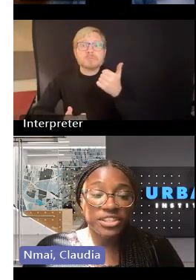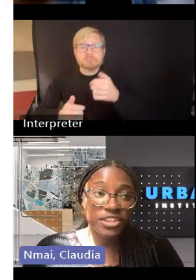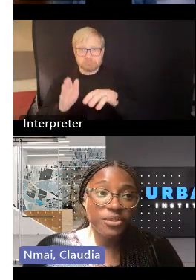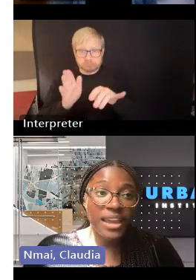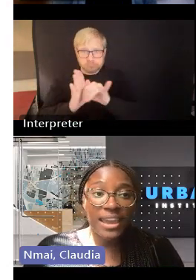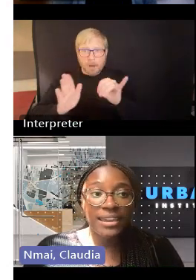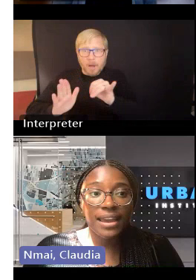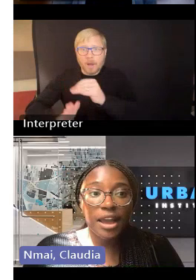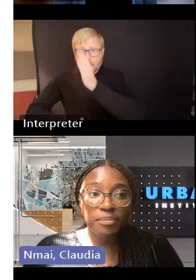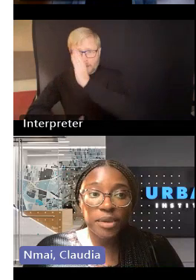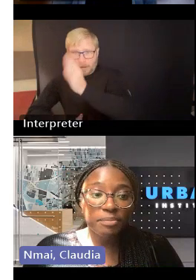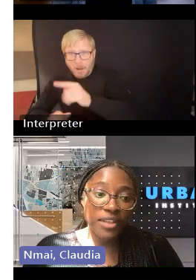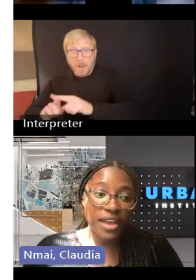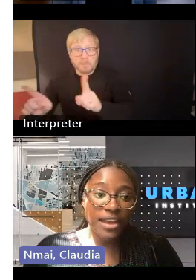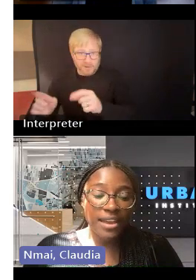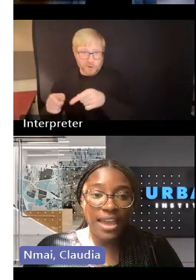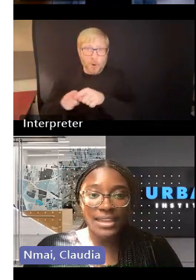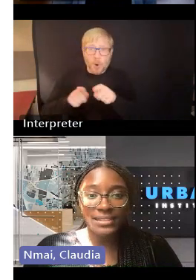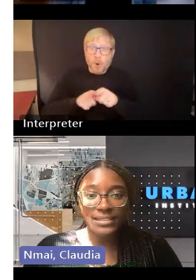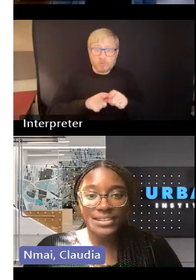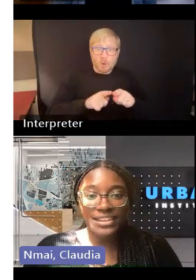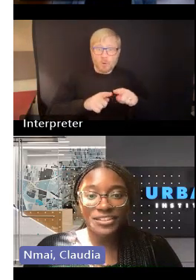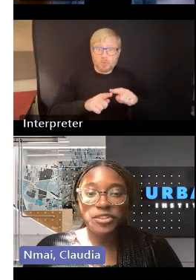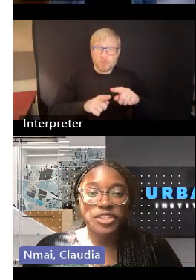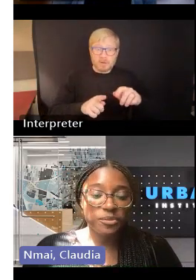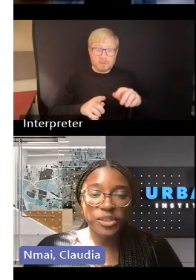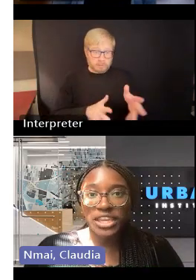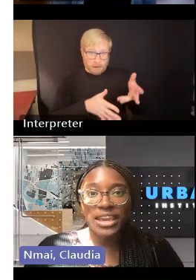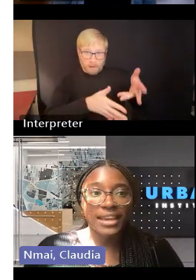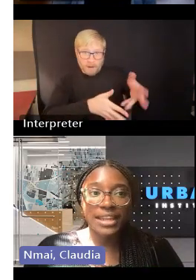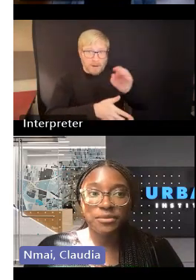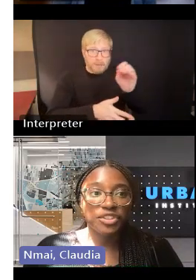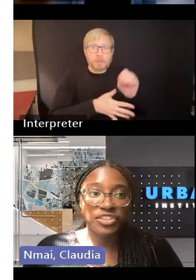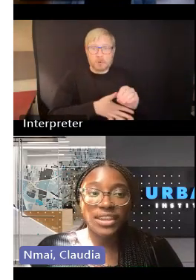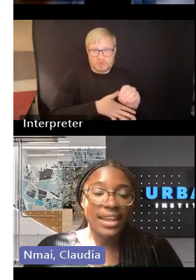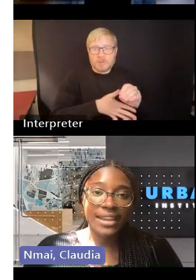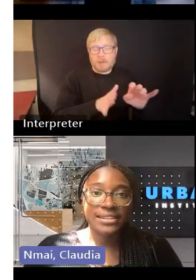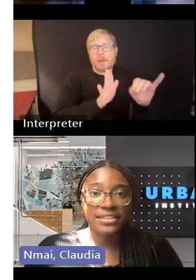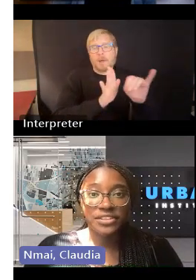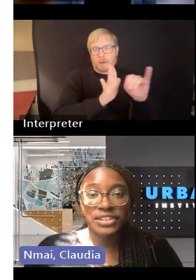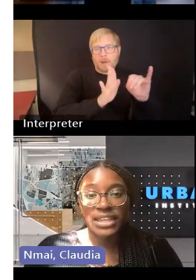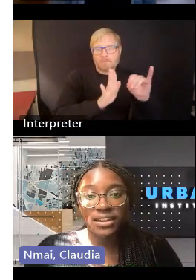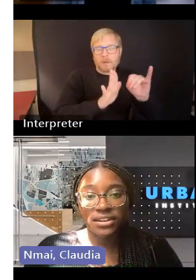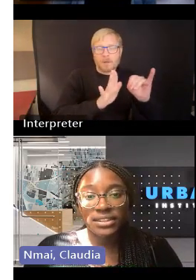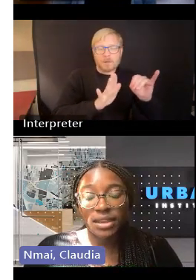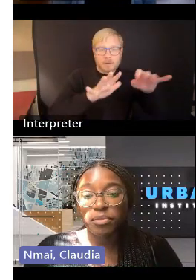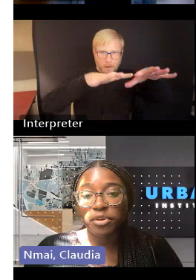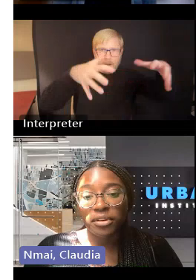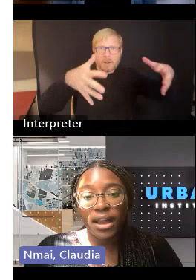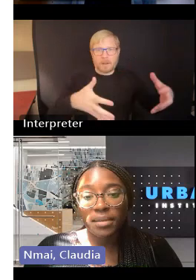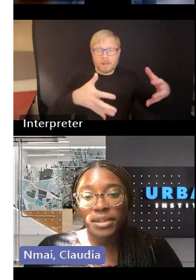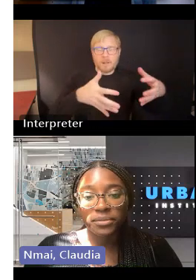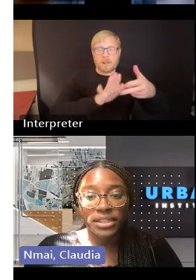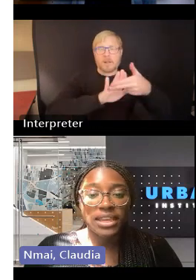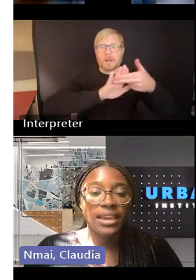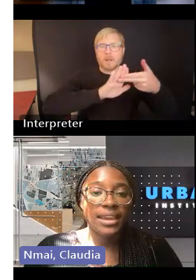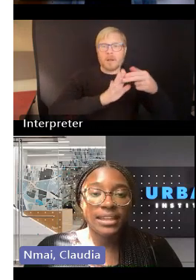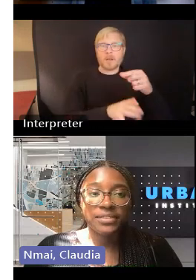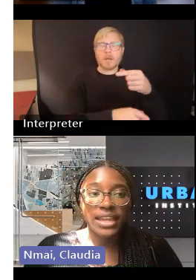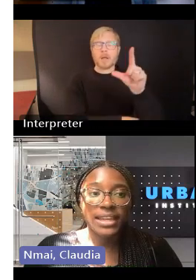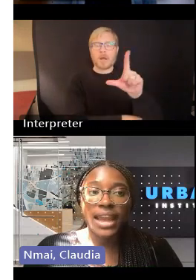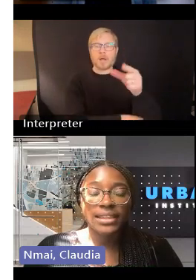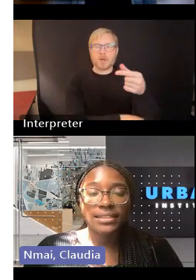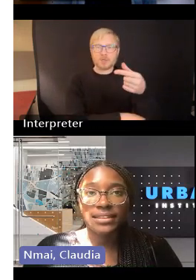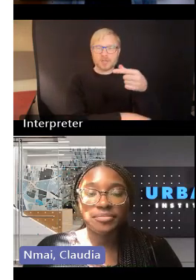the LGBTQIA umbrella. And so this really, again, was just an added diversity in our sample, and